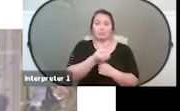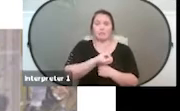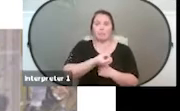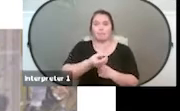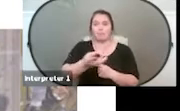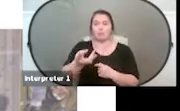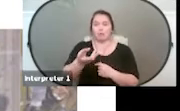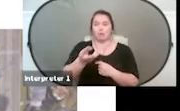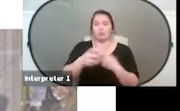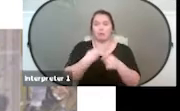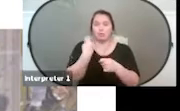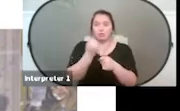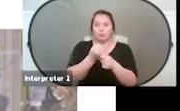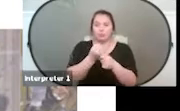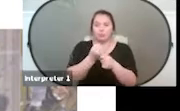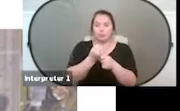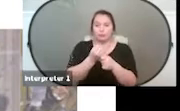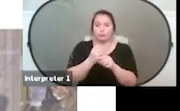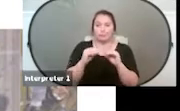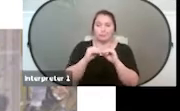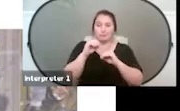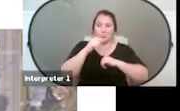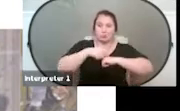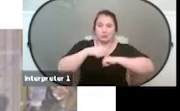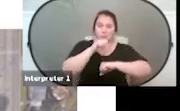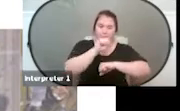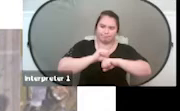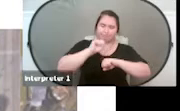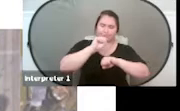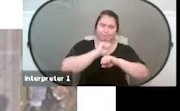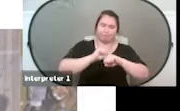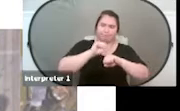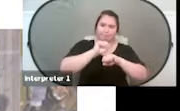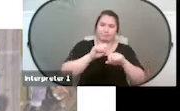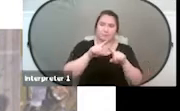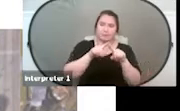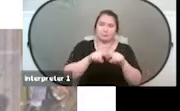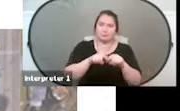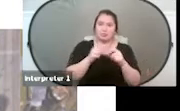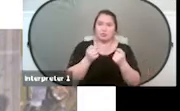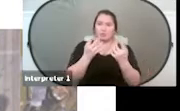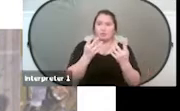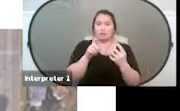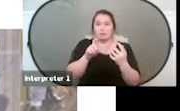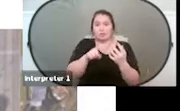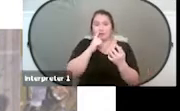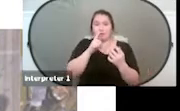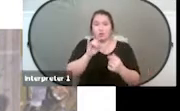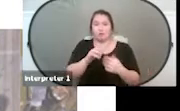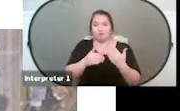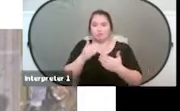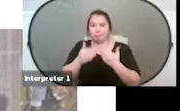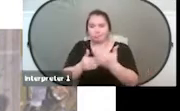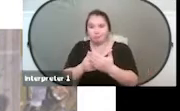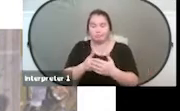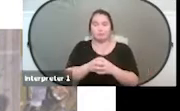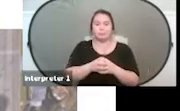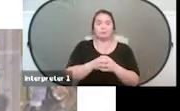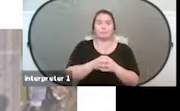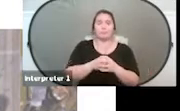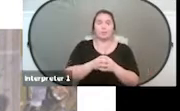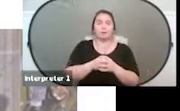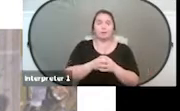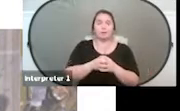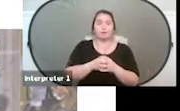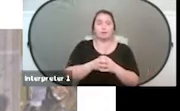more of construction timeline based on those phases. And you'll see there kind of towards the bottom on the left. And a renovation like